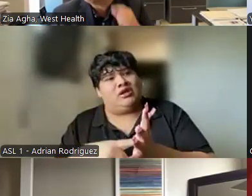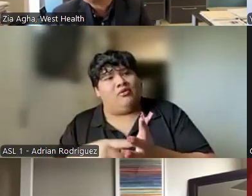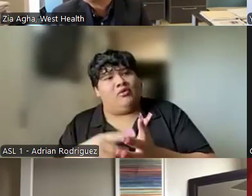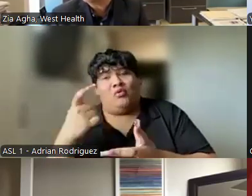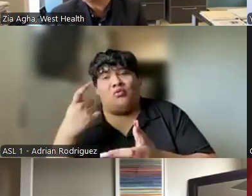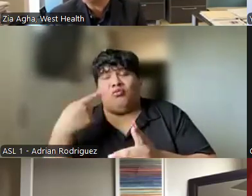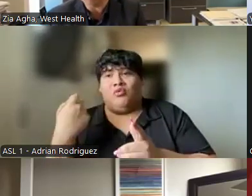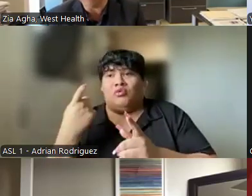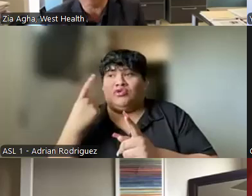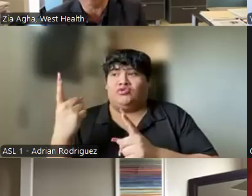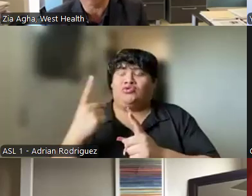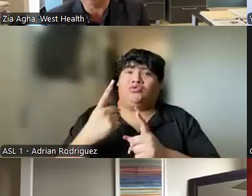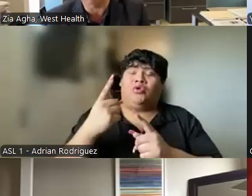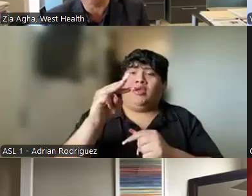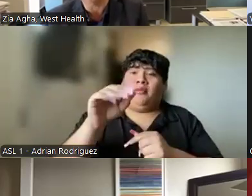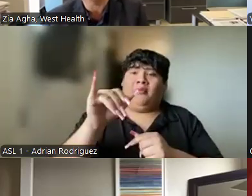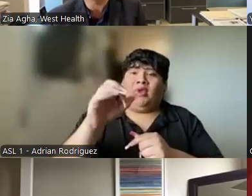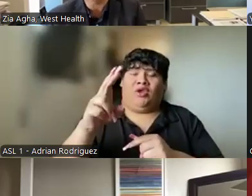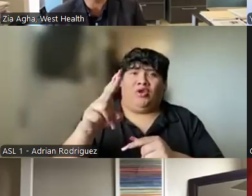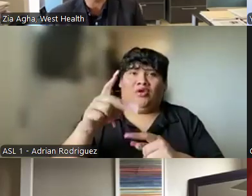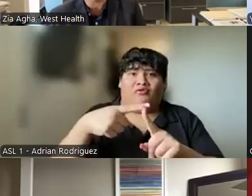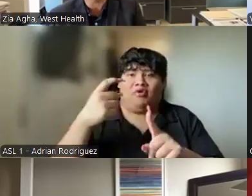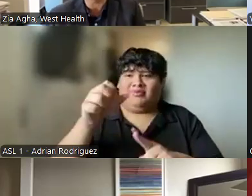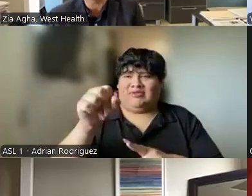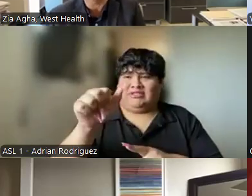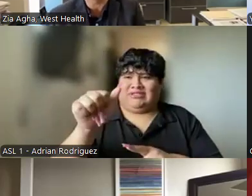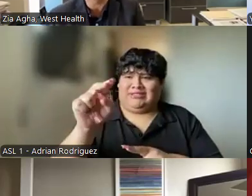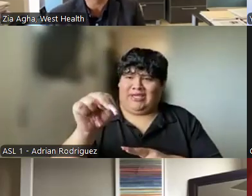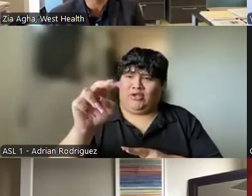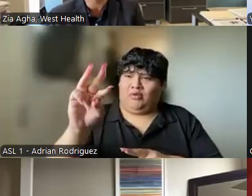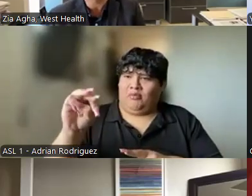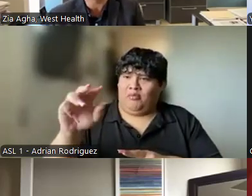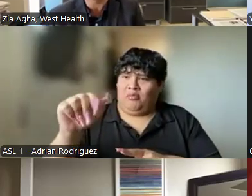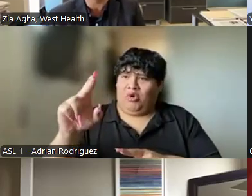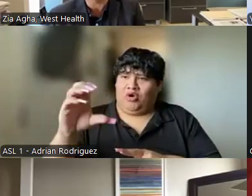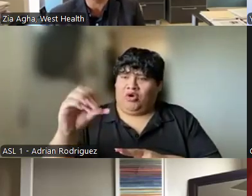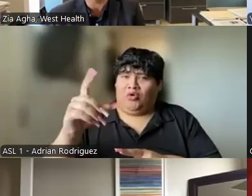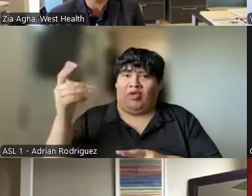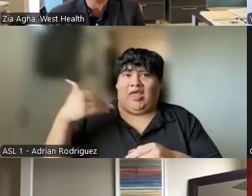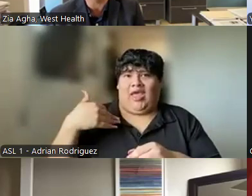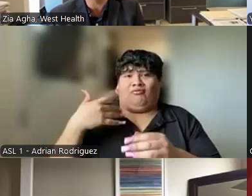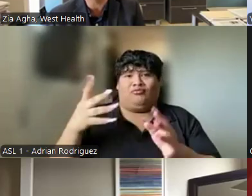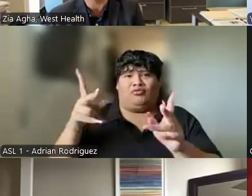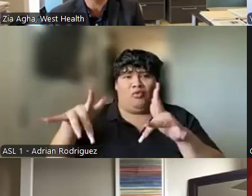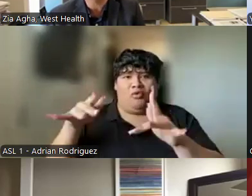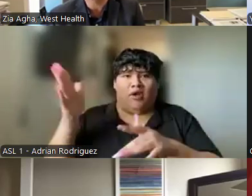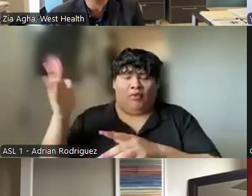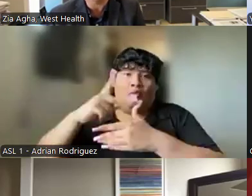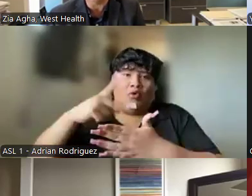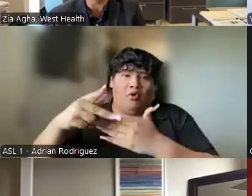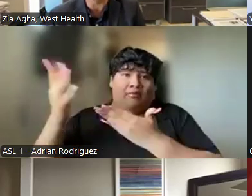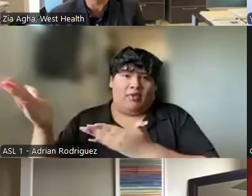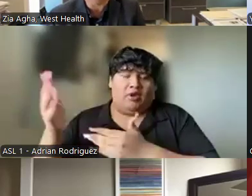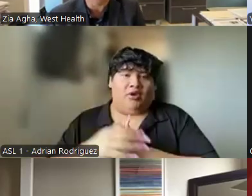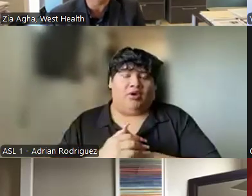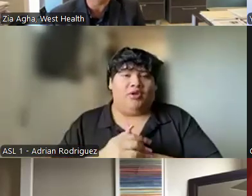by the mayor from San Marcos because we have our PACE program there, and they are applying to become a blue zone.